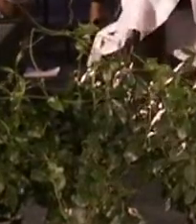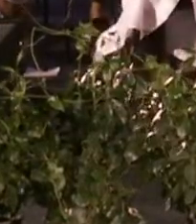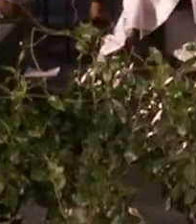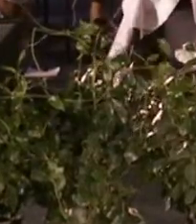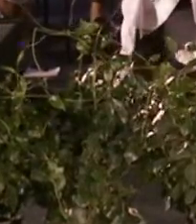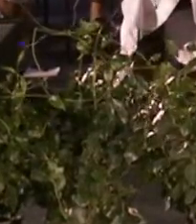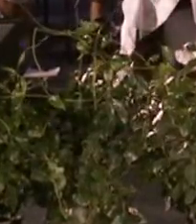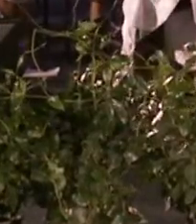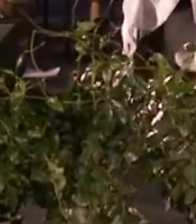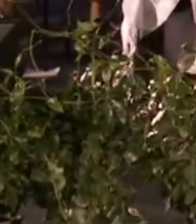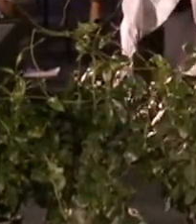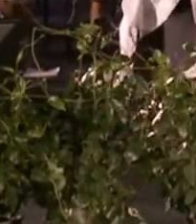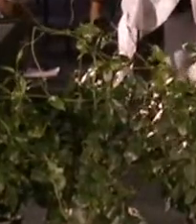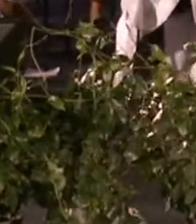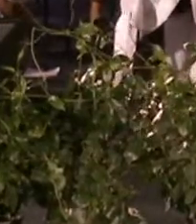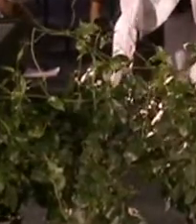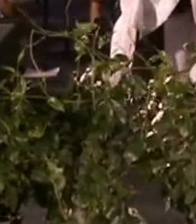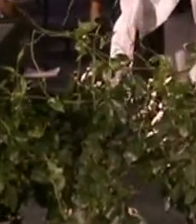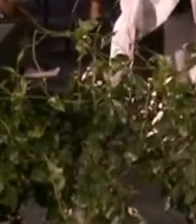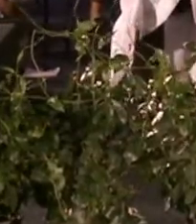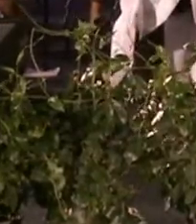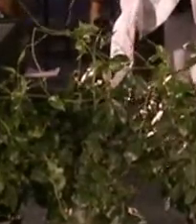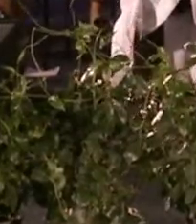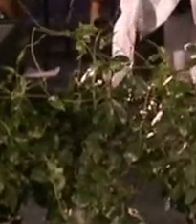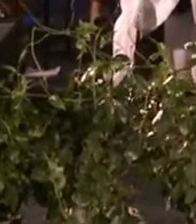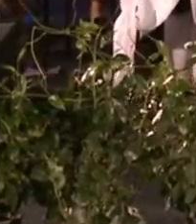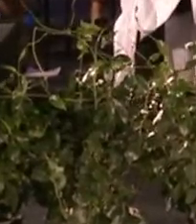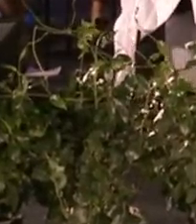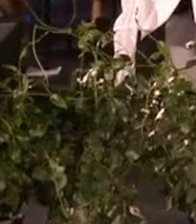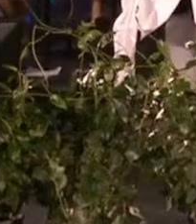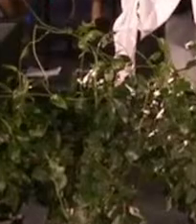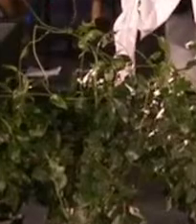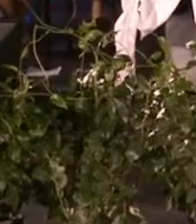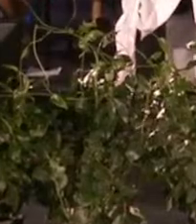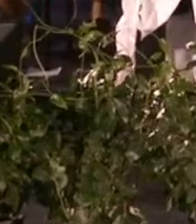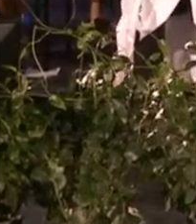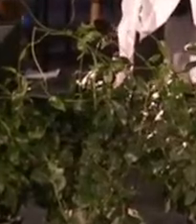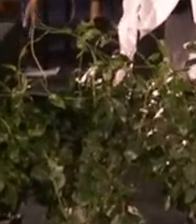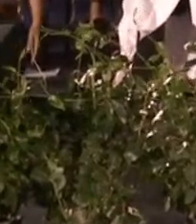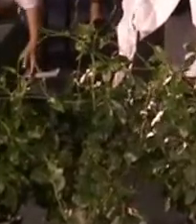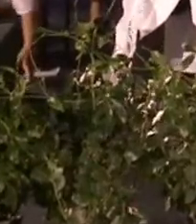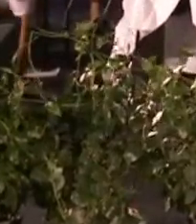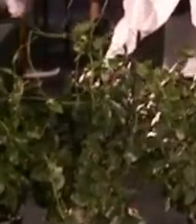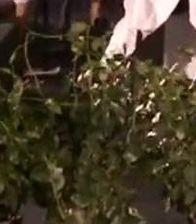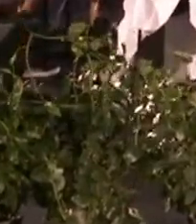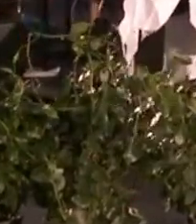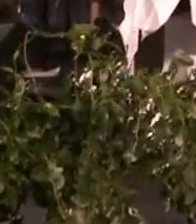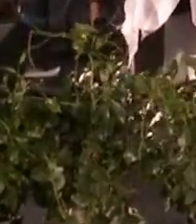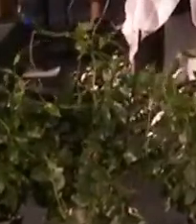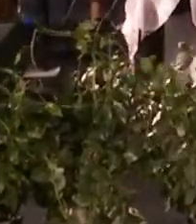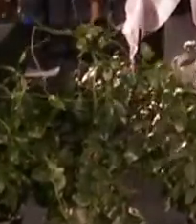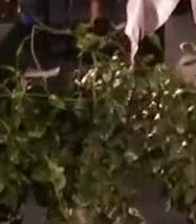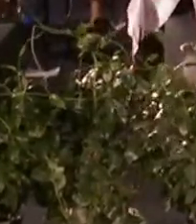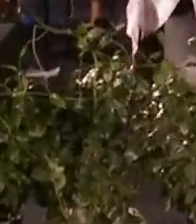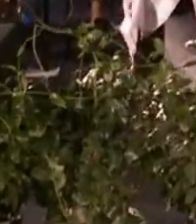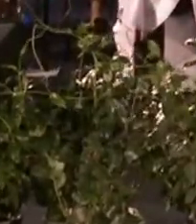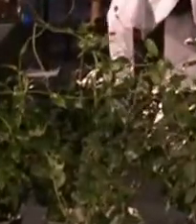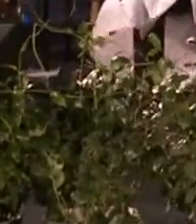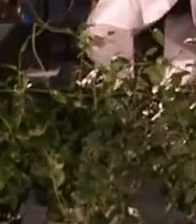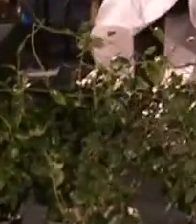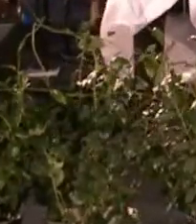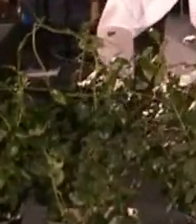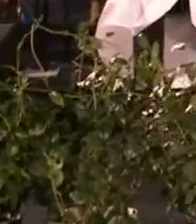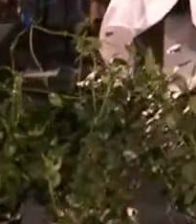Madeline D. Reyes will be attending Texas A&M University at San Antonio. Nayeli